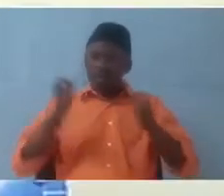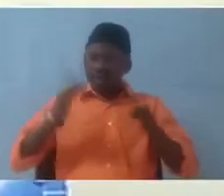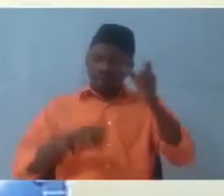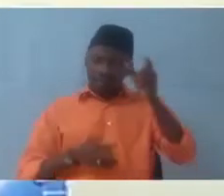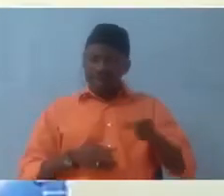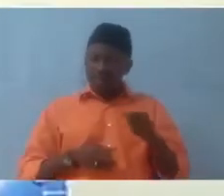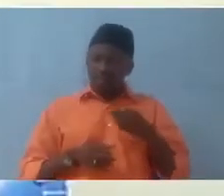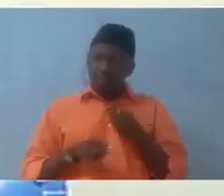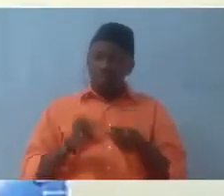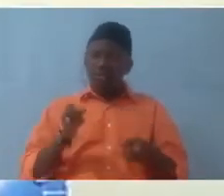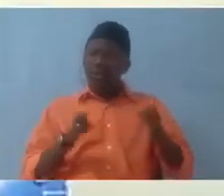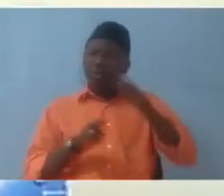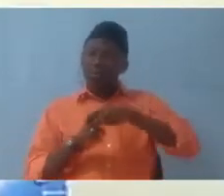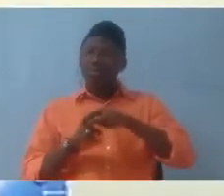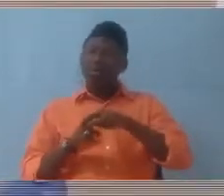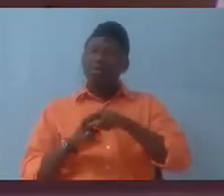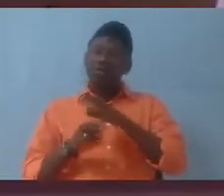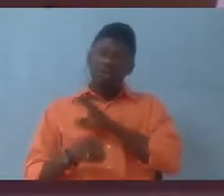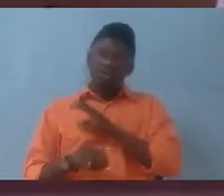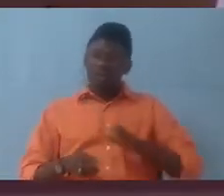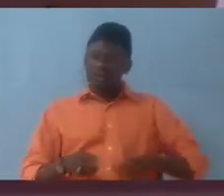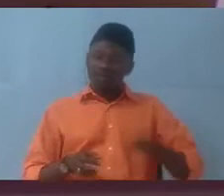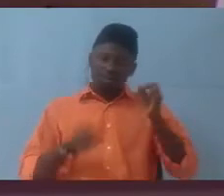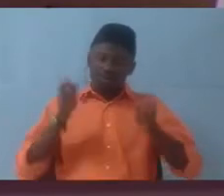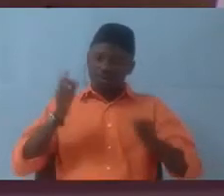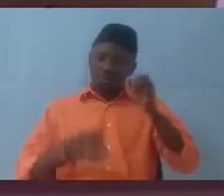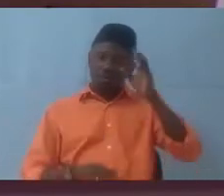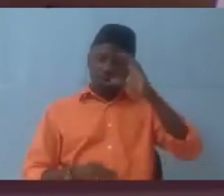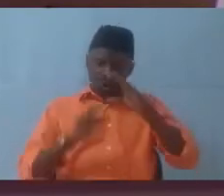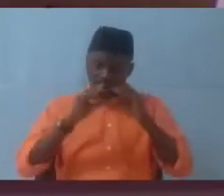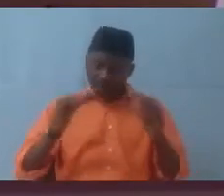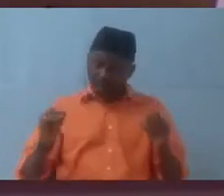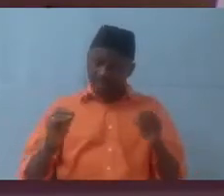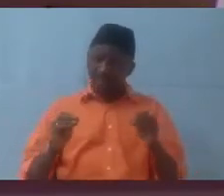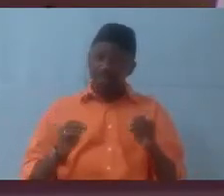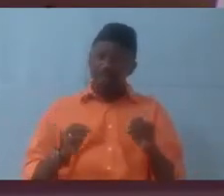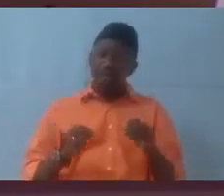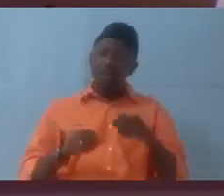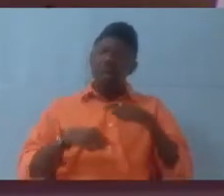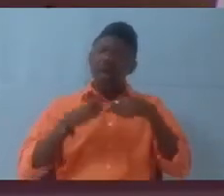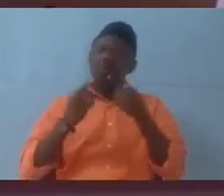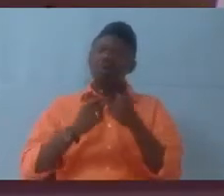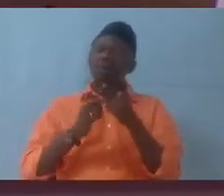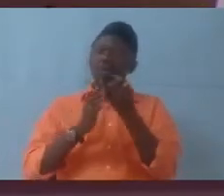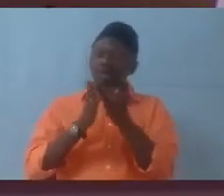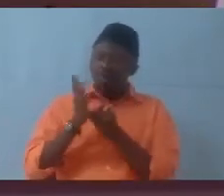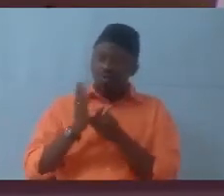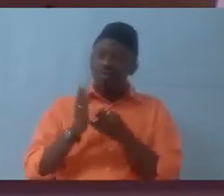chief justice bi. When delivering a judgment that was of an interest to the state. Gannaaw bo xamé ne def